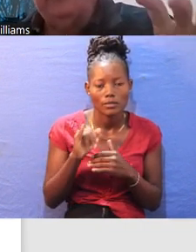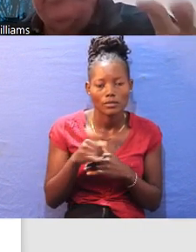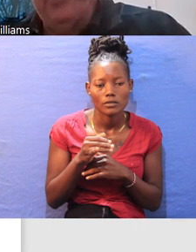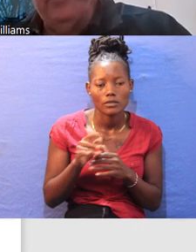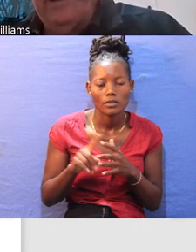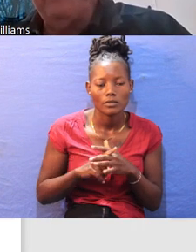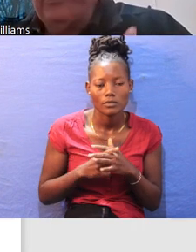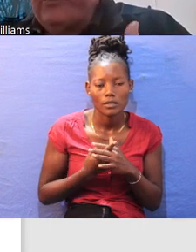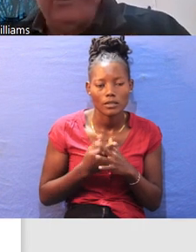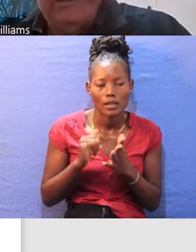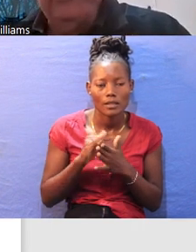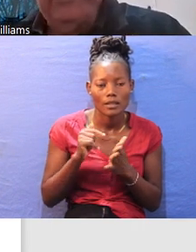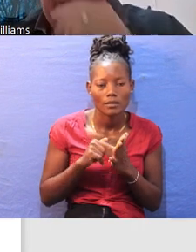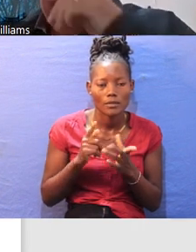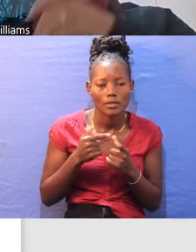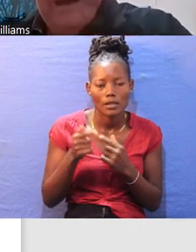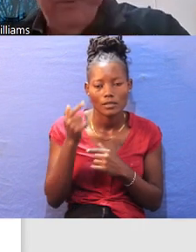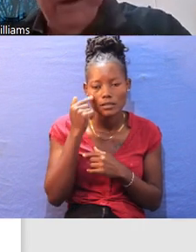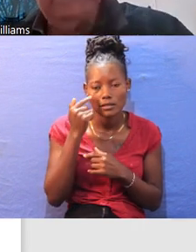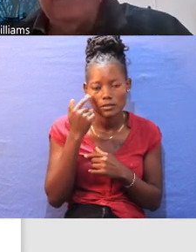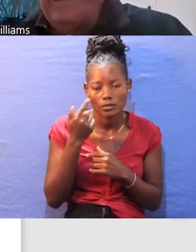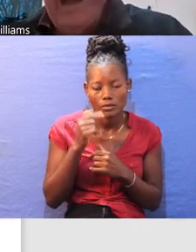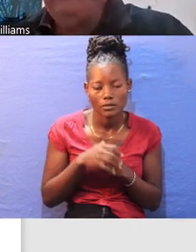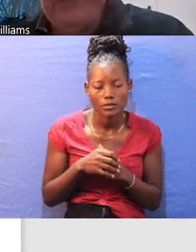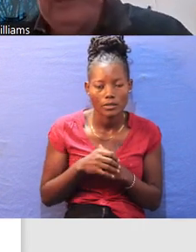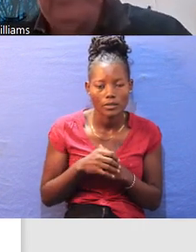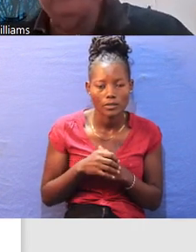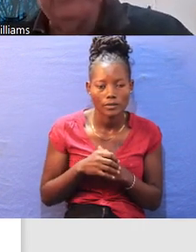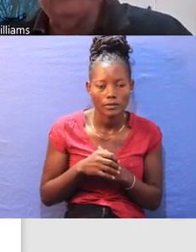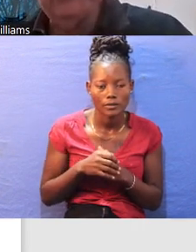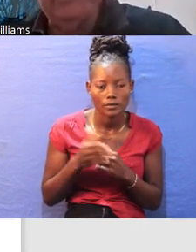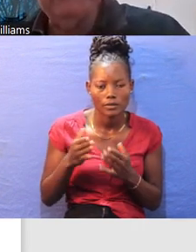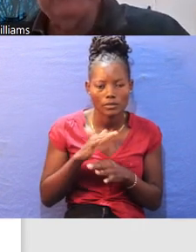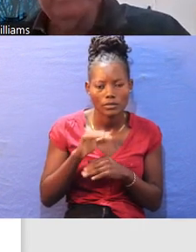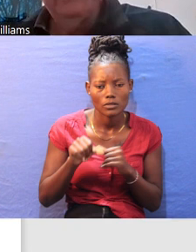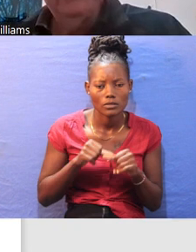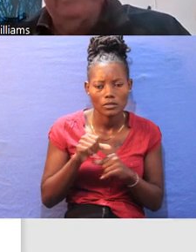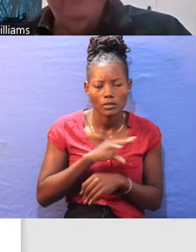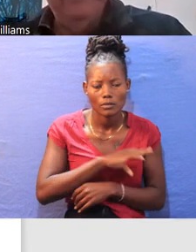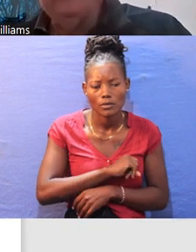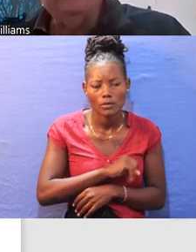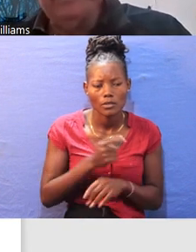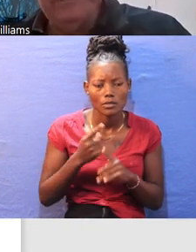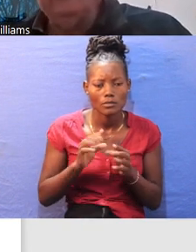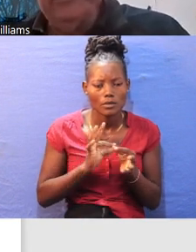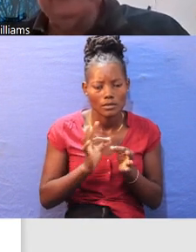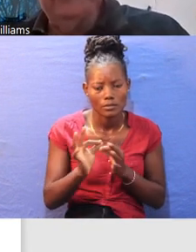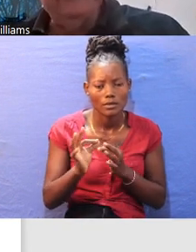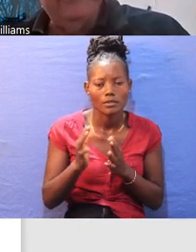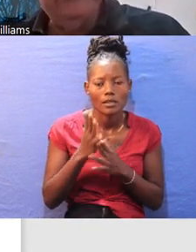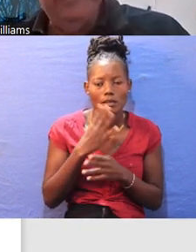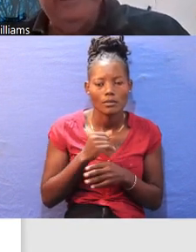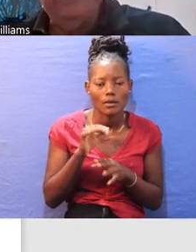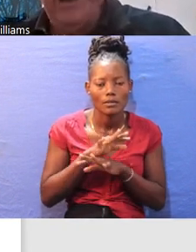the second or third rep, they're starting to fatigue. At that point, I cease the session. This is not about endurance for